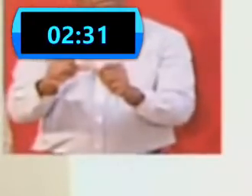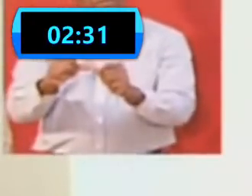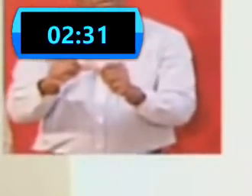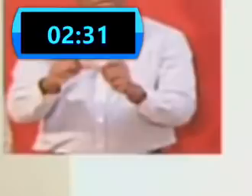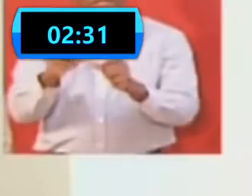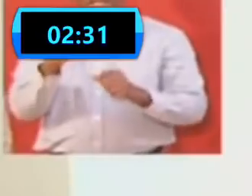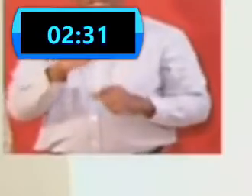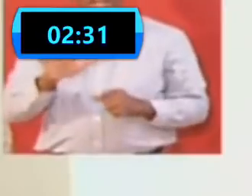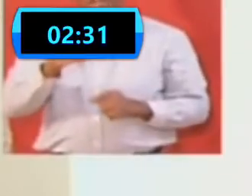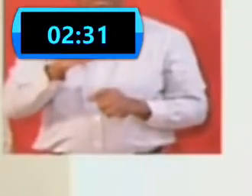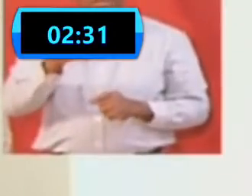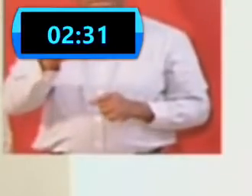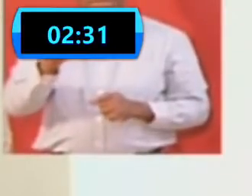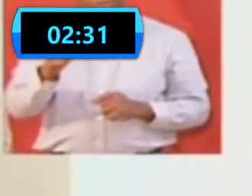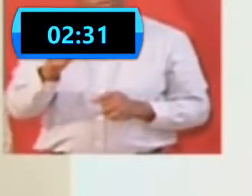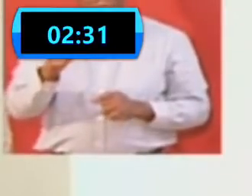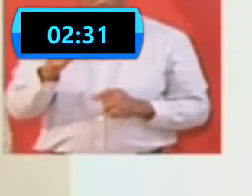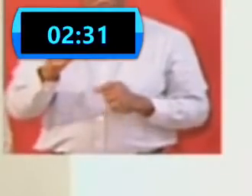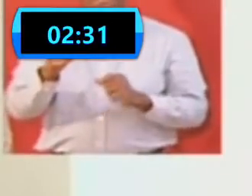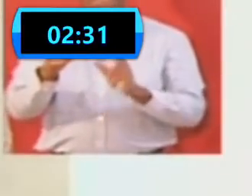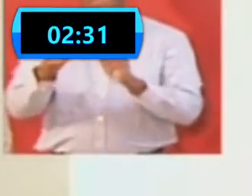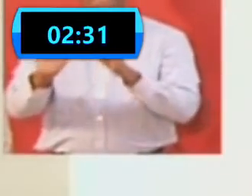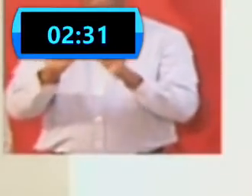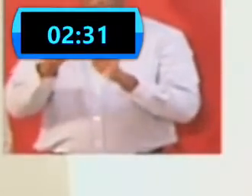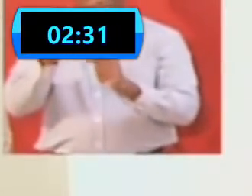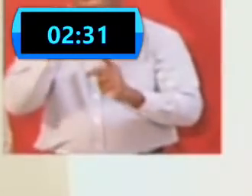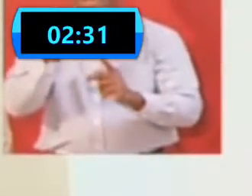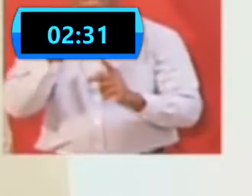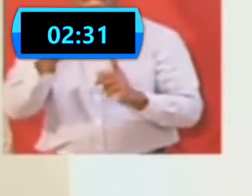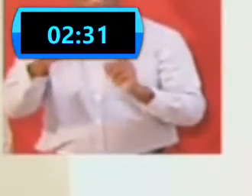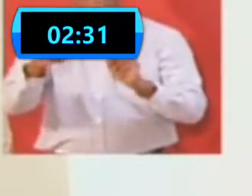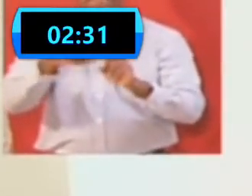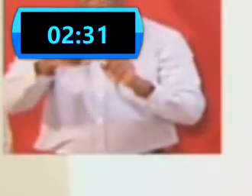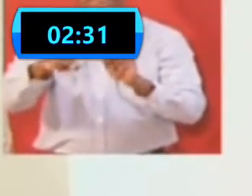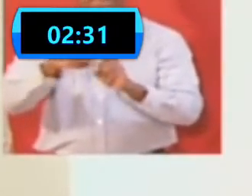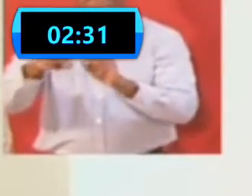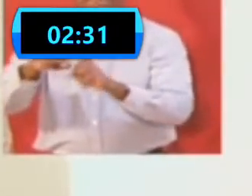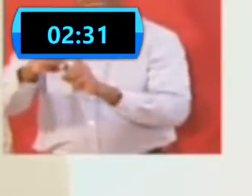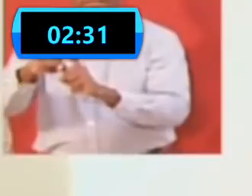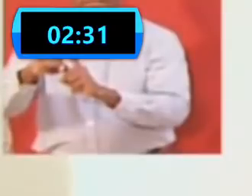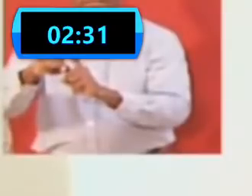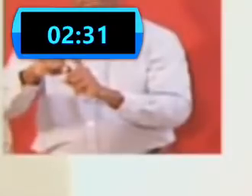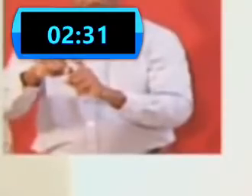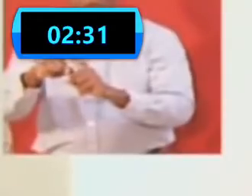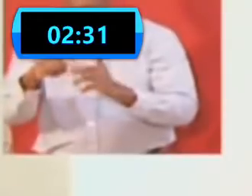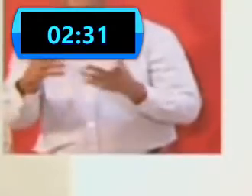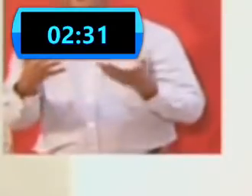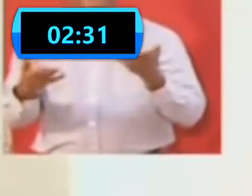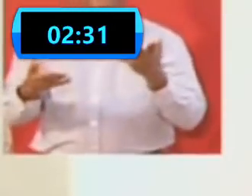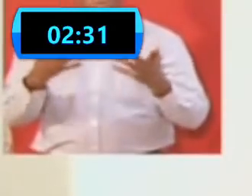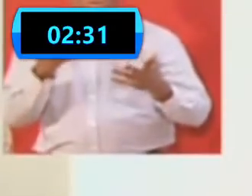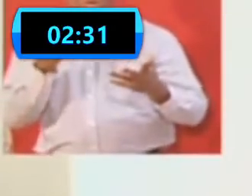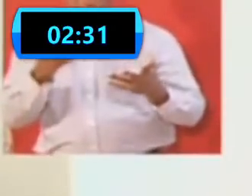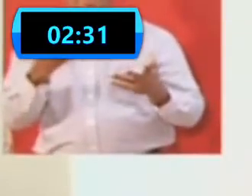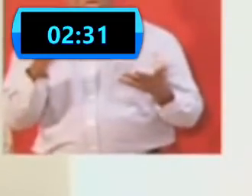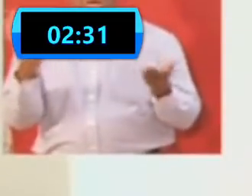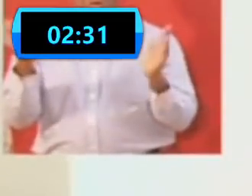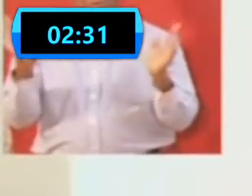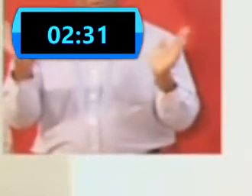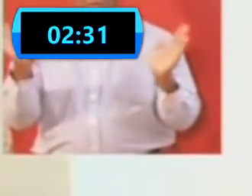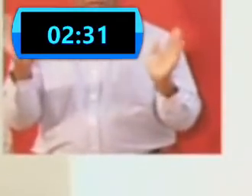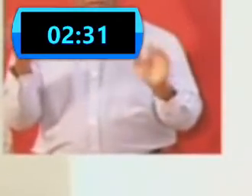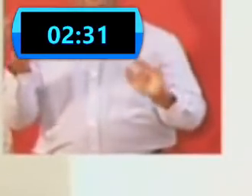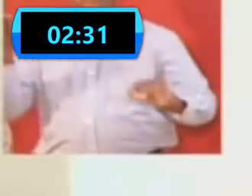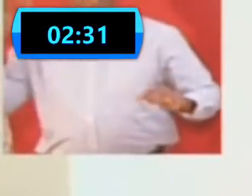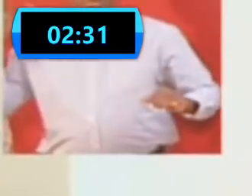of 40 persons per day on your rolling week average is good as compared to when we were well above 100